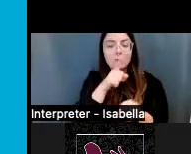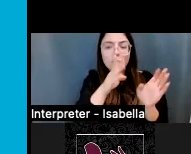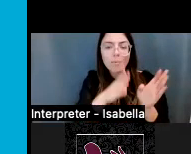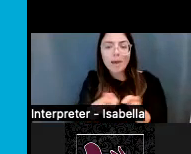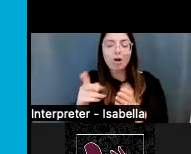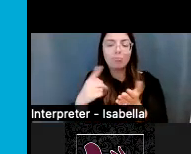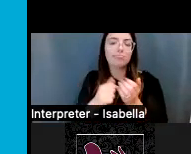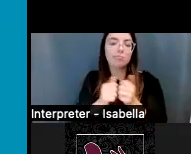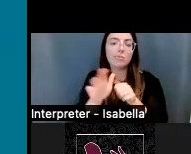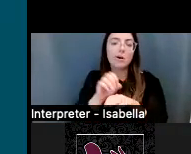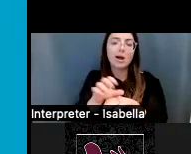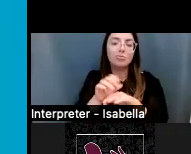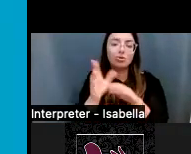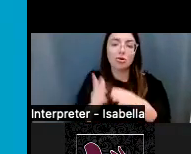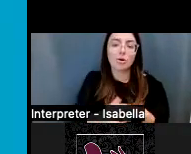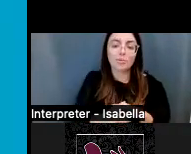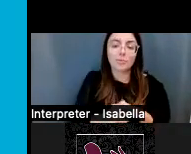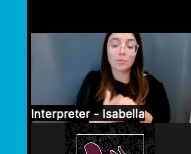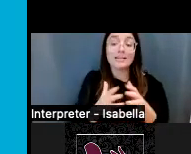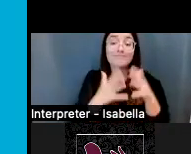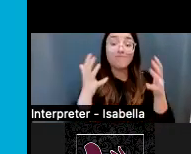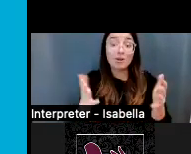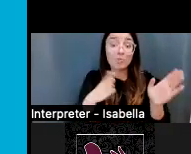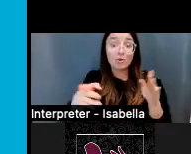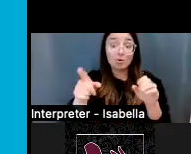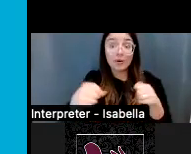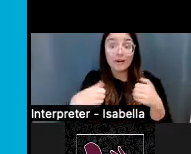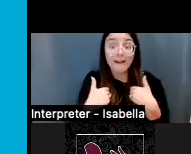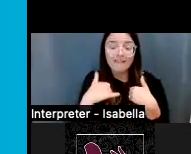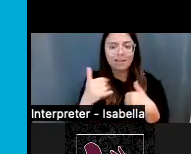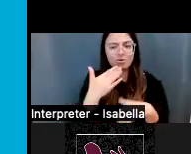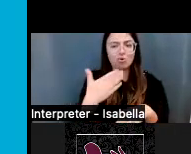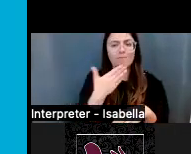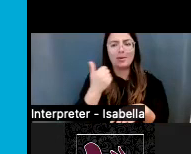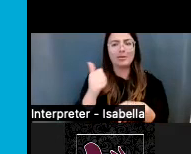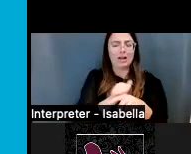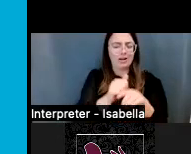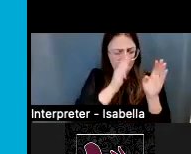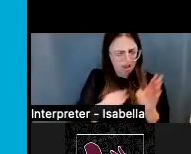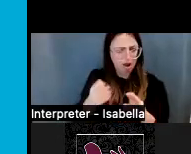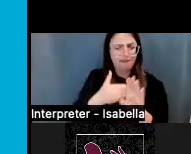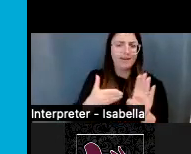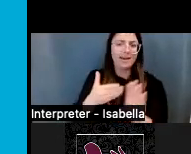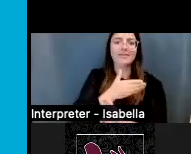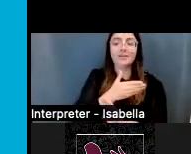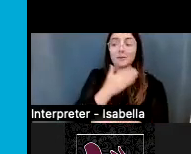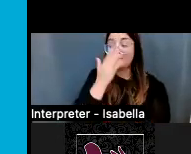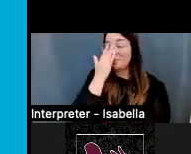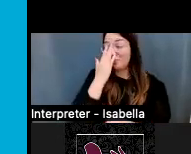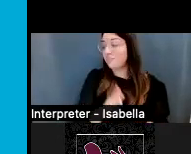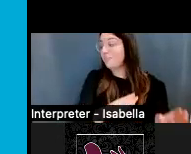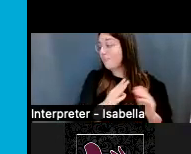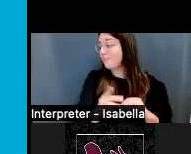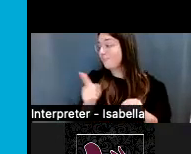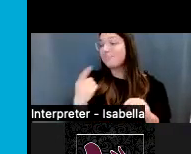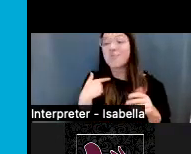just as much preparation as you can have in advance of meeting with your counselor is a good practice. And I already sort of went over this, but another tip,